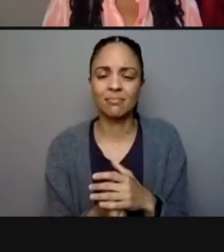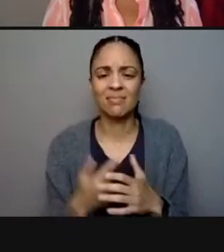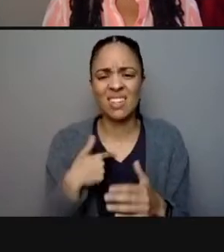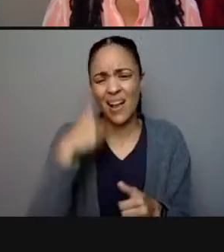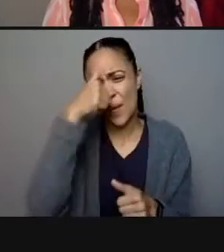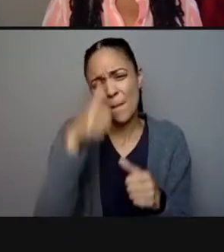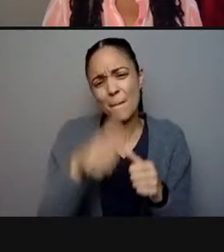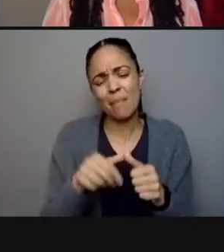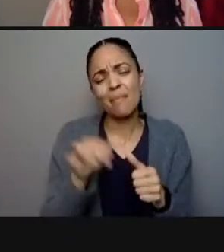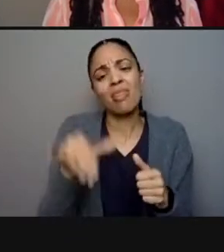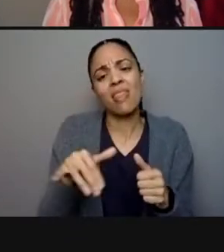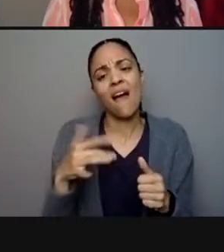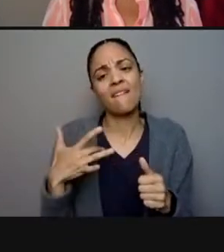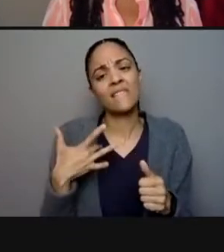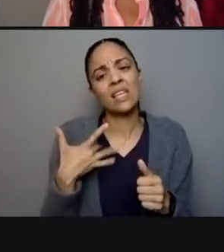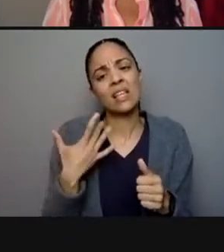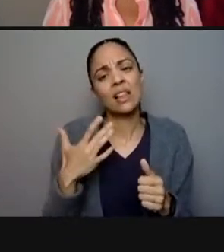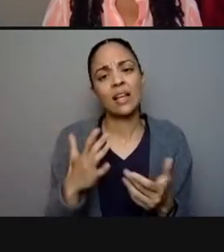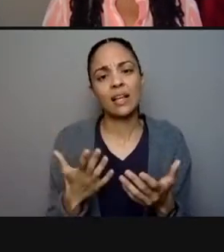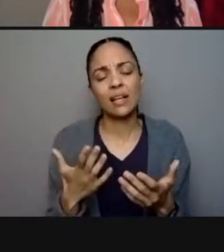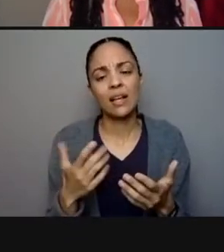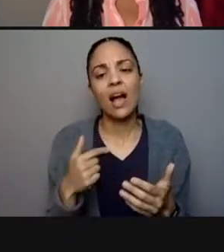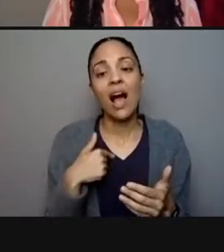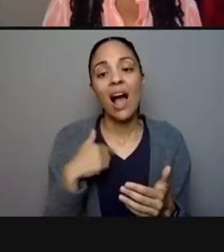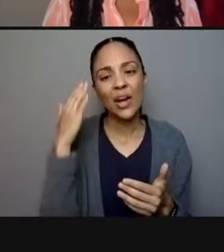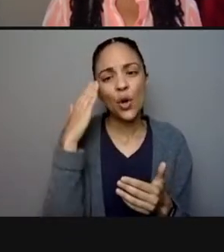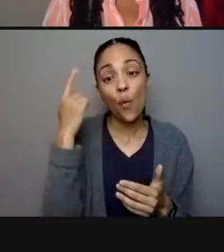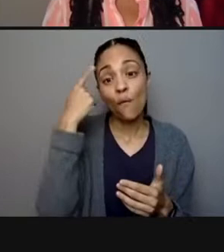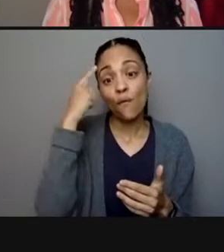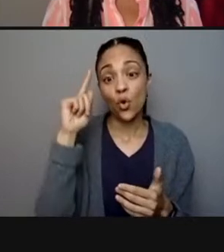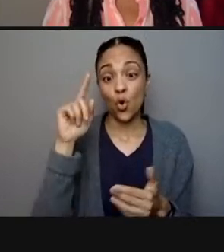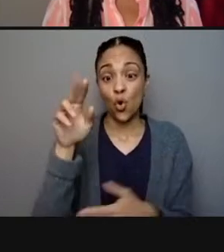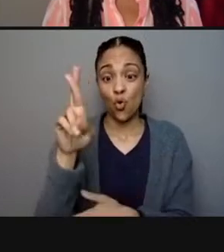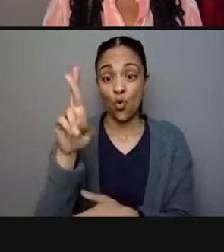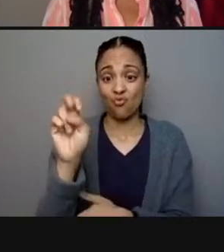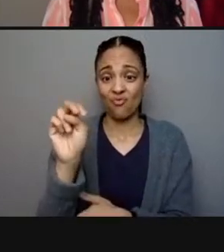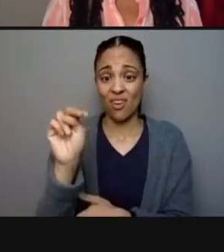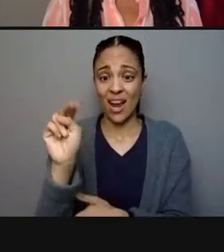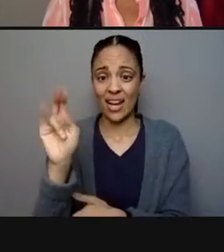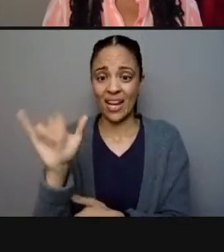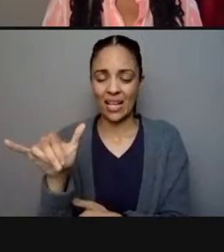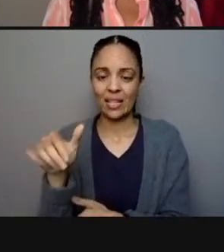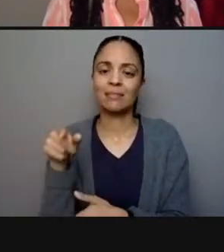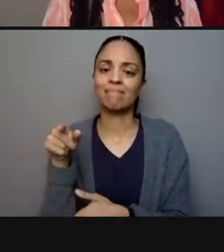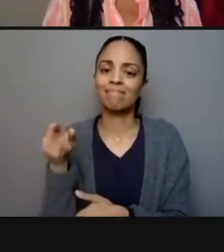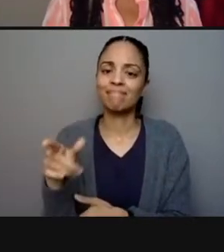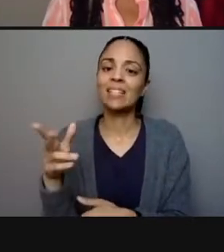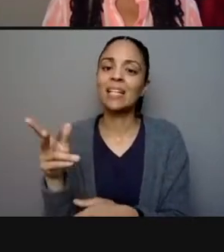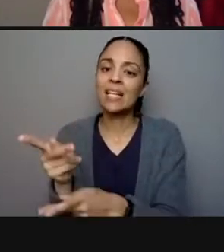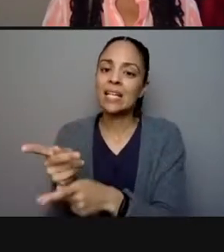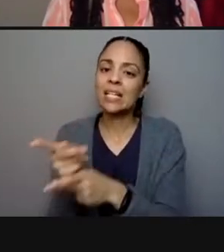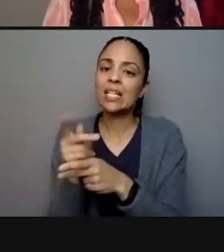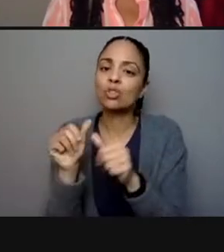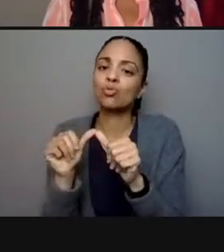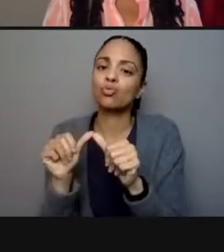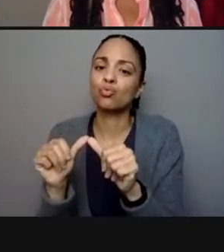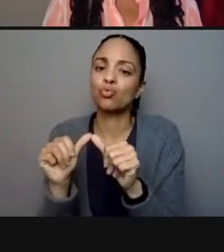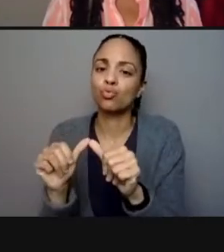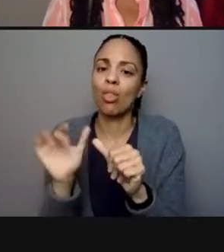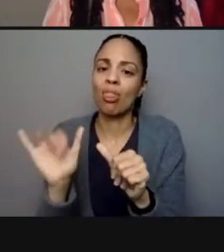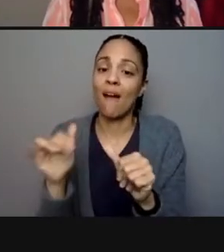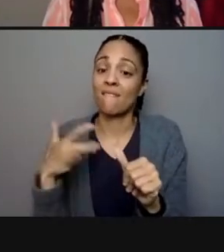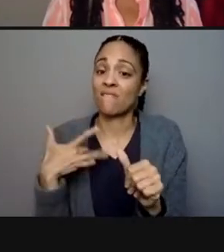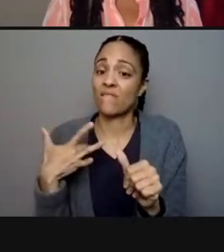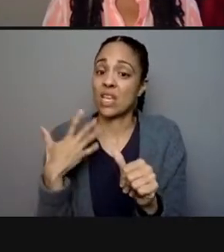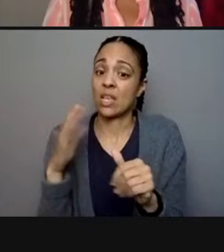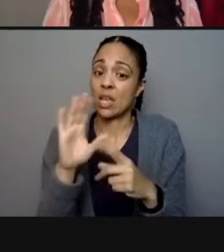Rennie held that in a sense, because when we got with Pure Movement, Rennie always had a sense of